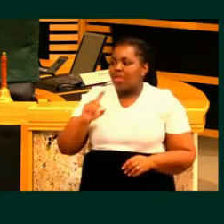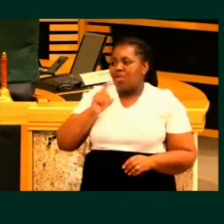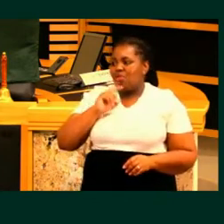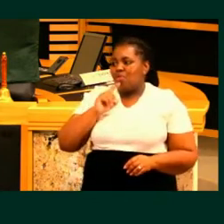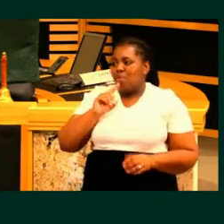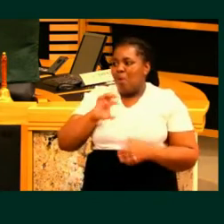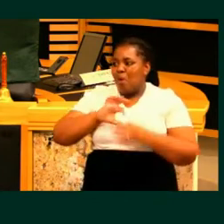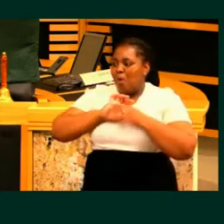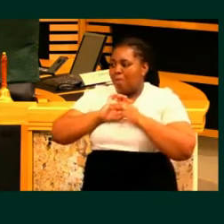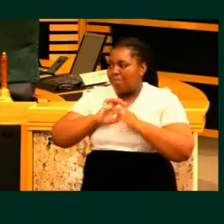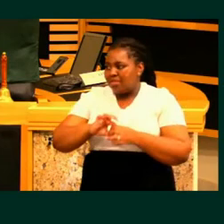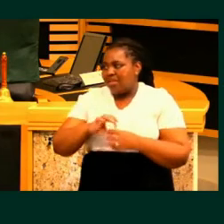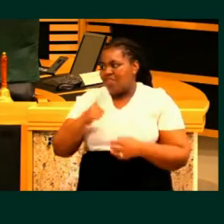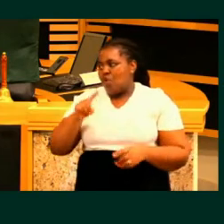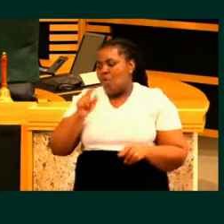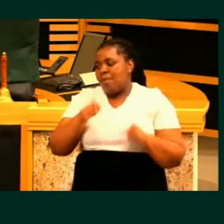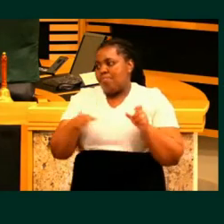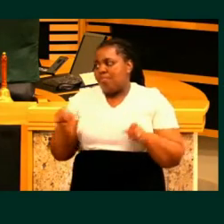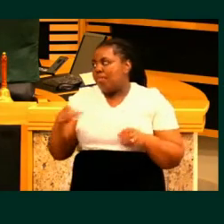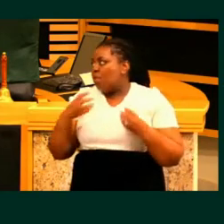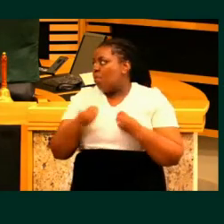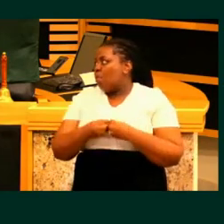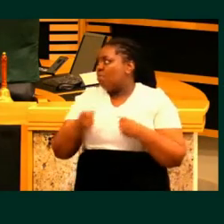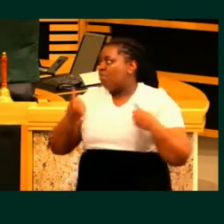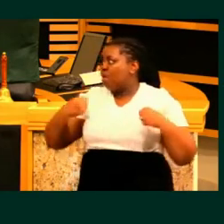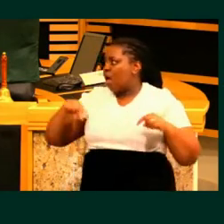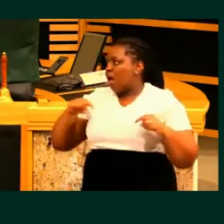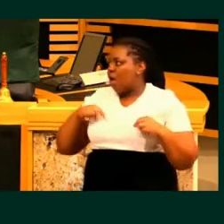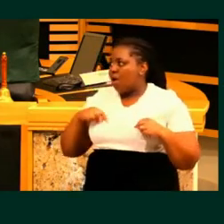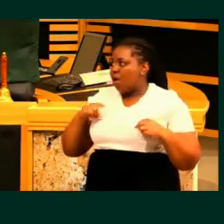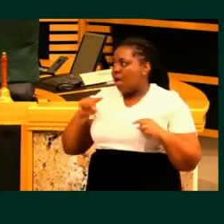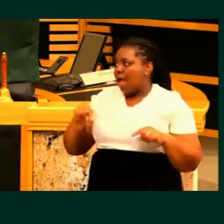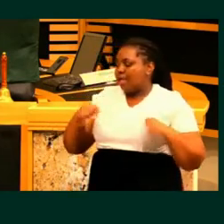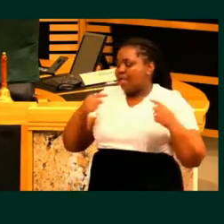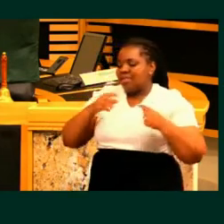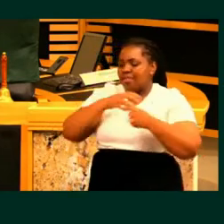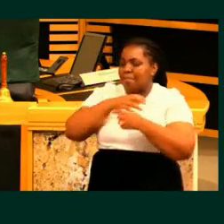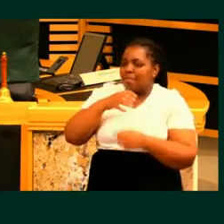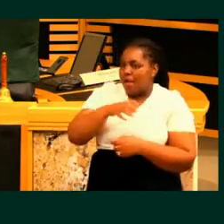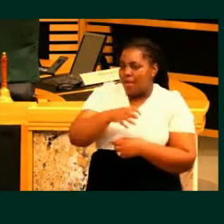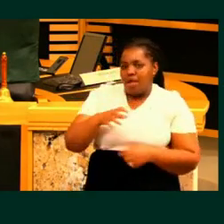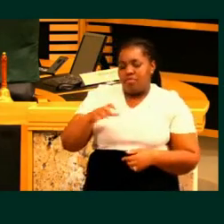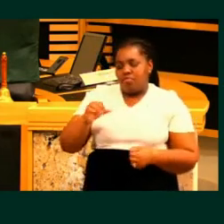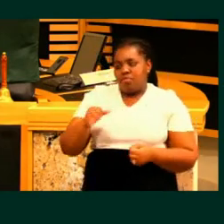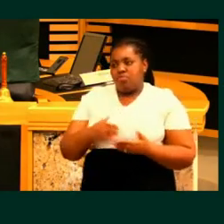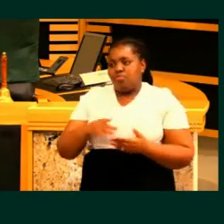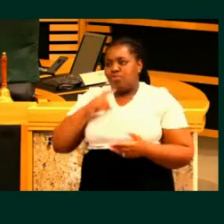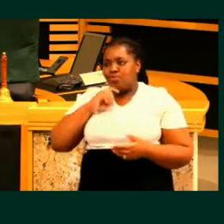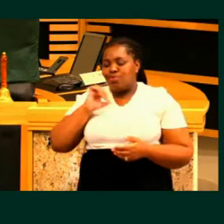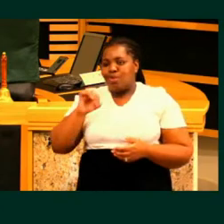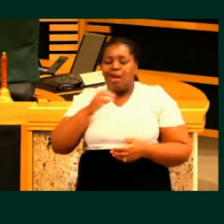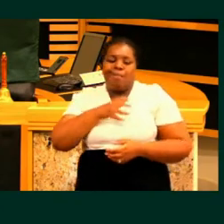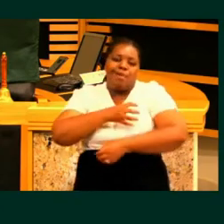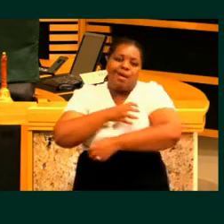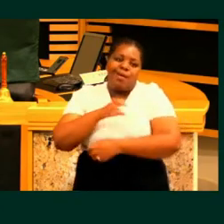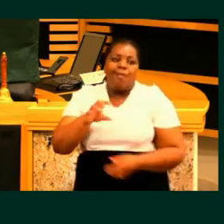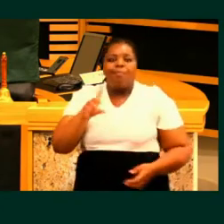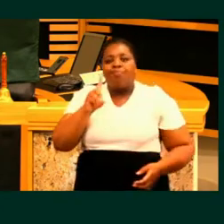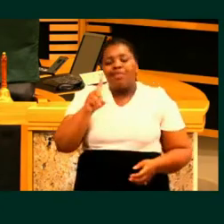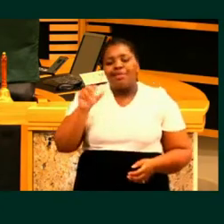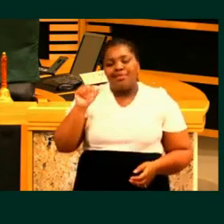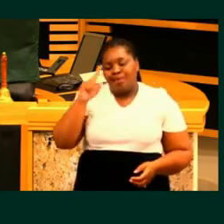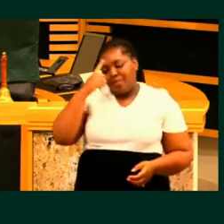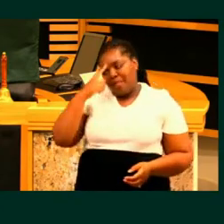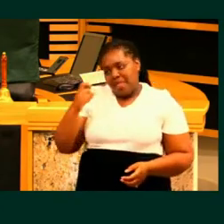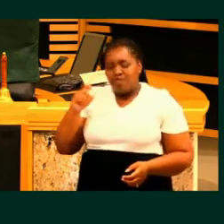committed by people with power against those with without power to assert their power the da believes